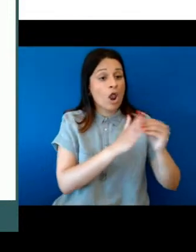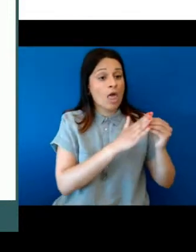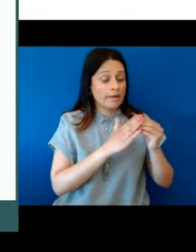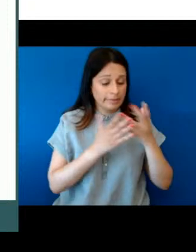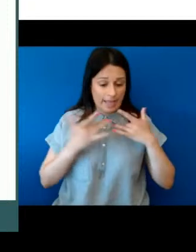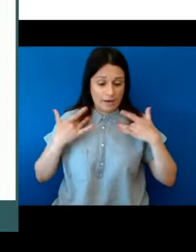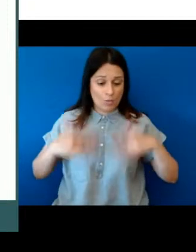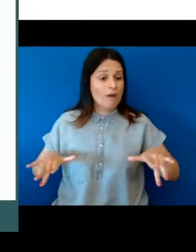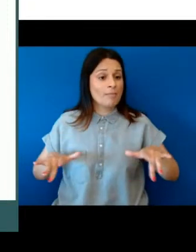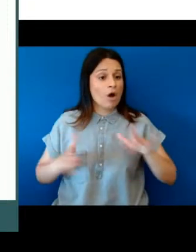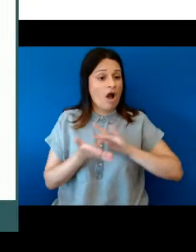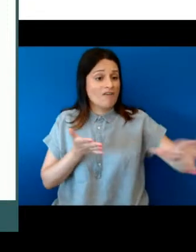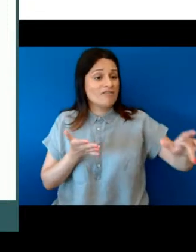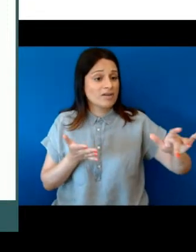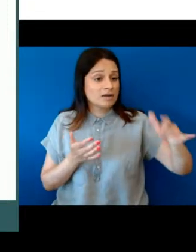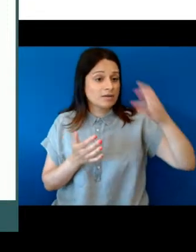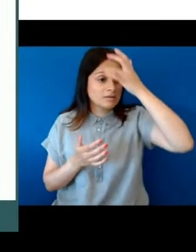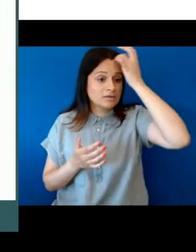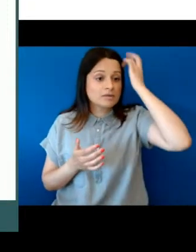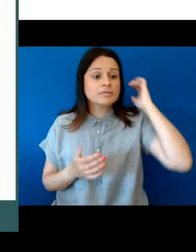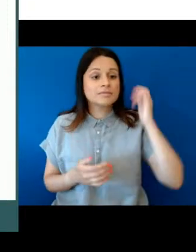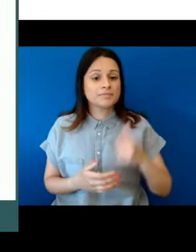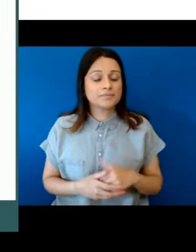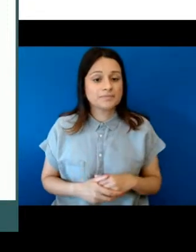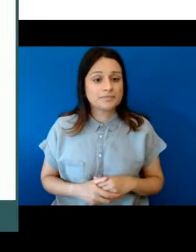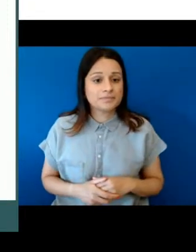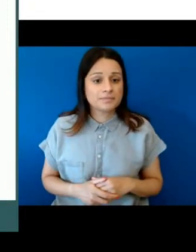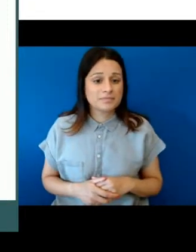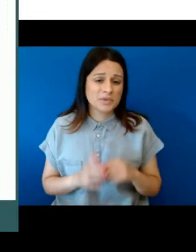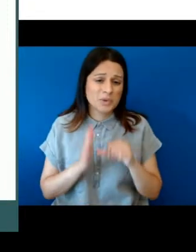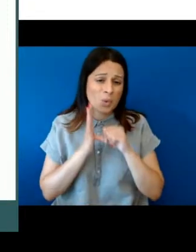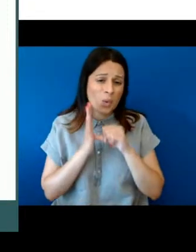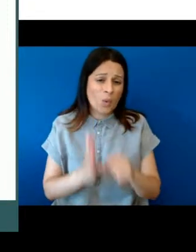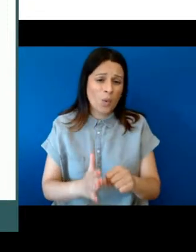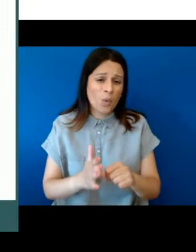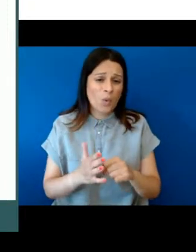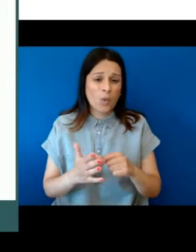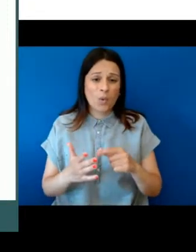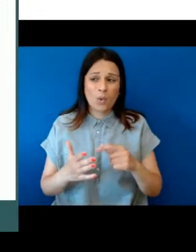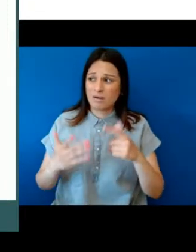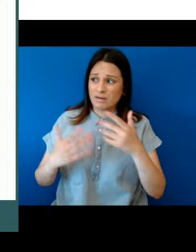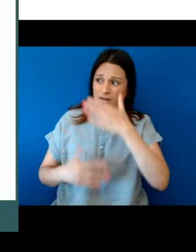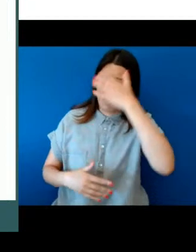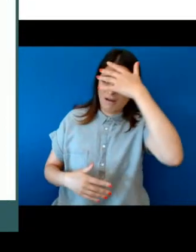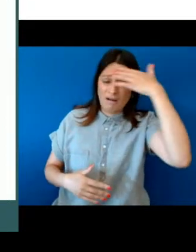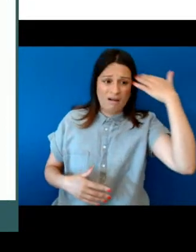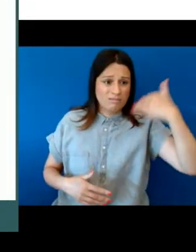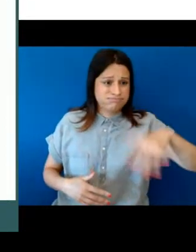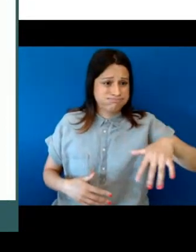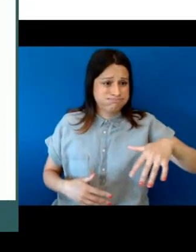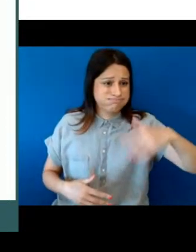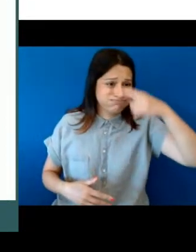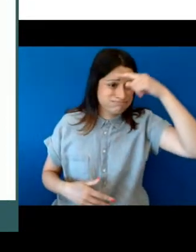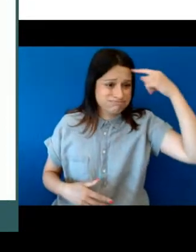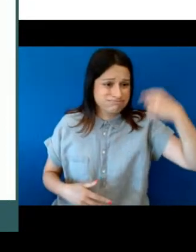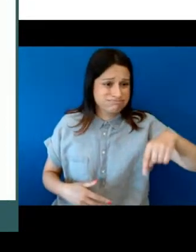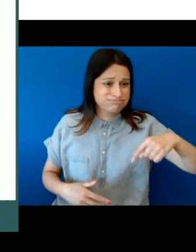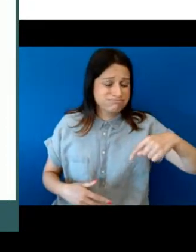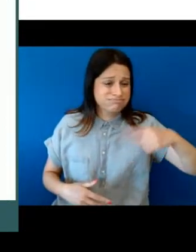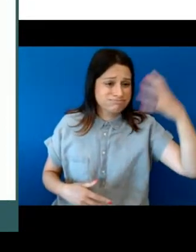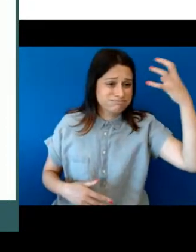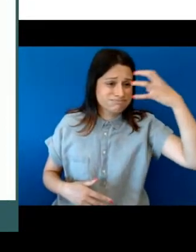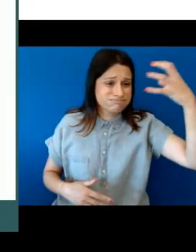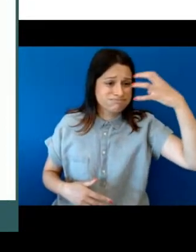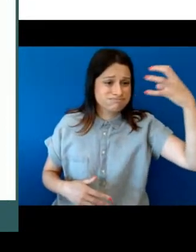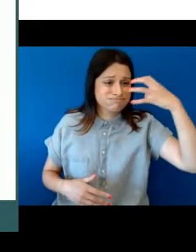Although, it is really difficult to keep those windows closed. We don't want the pollen coming in, so the windows